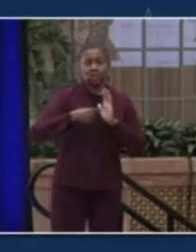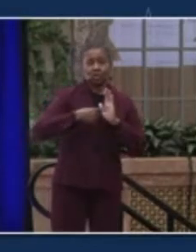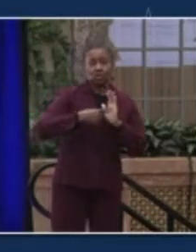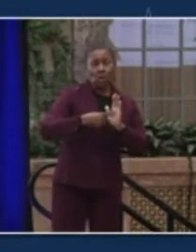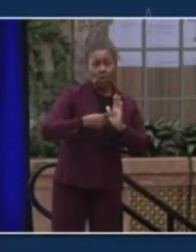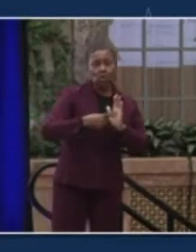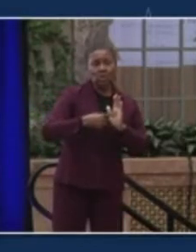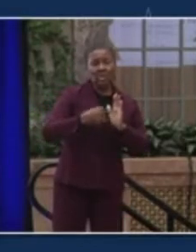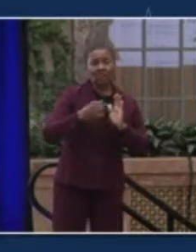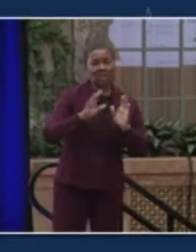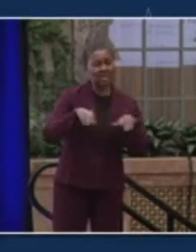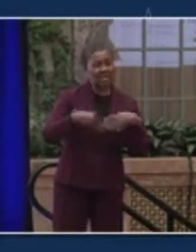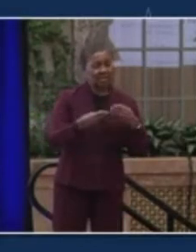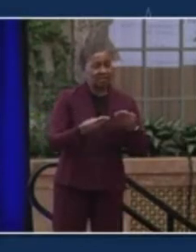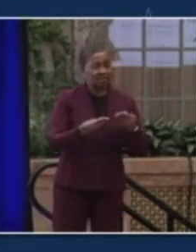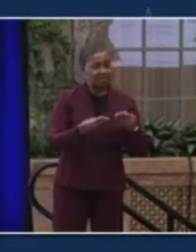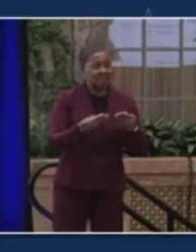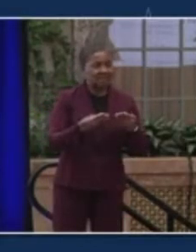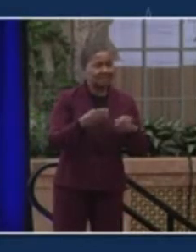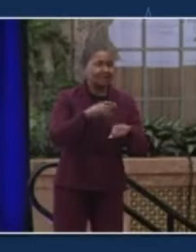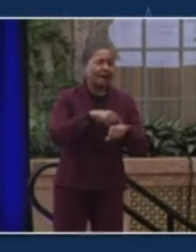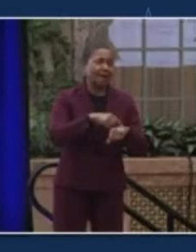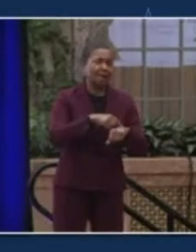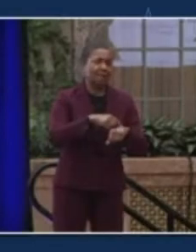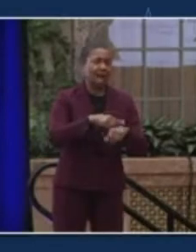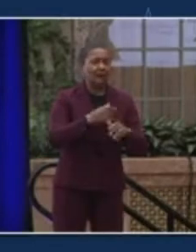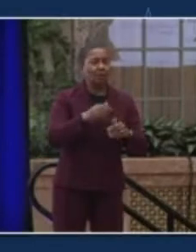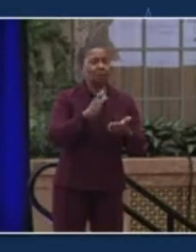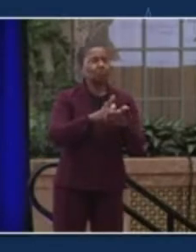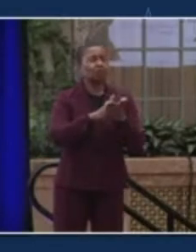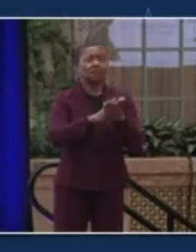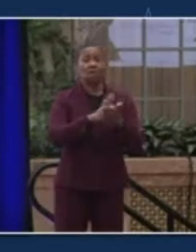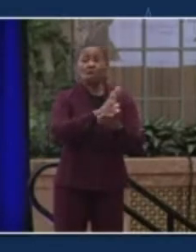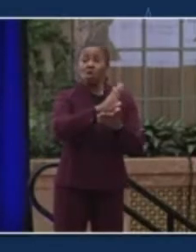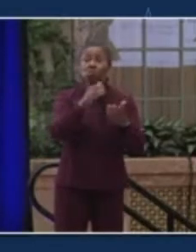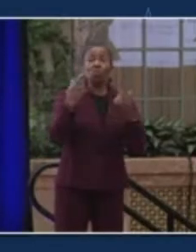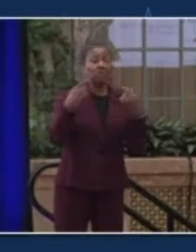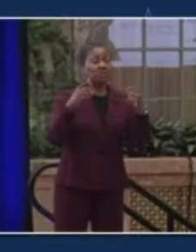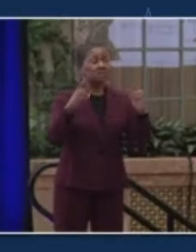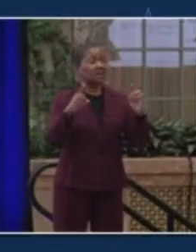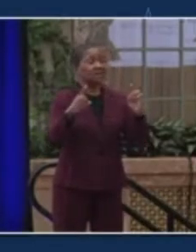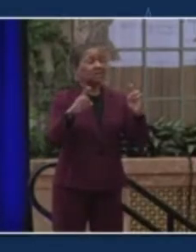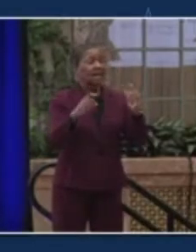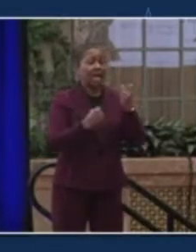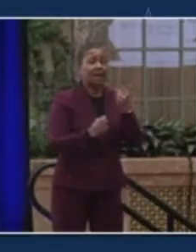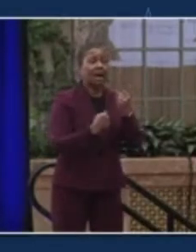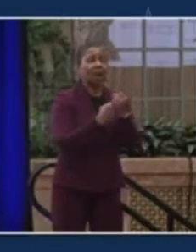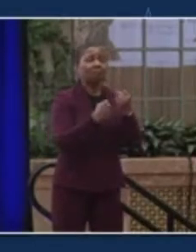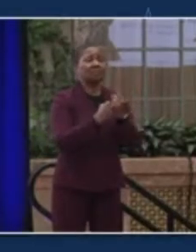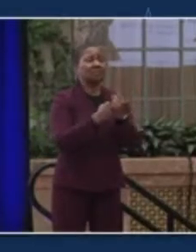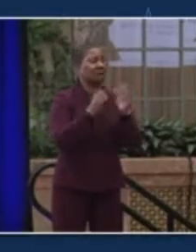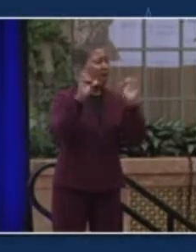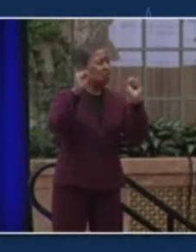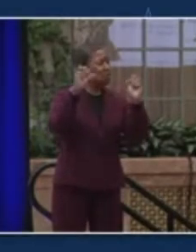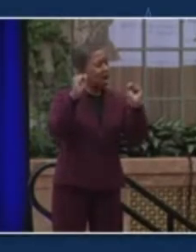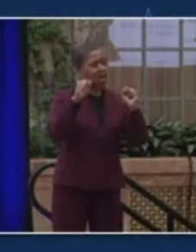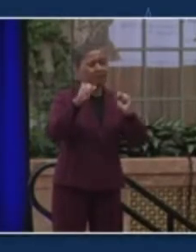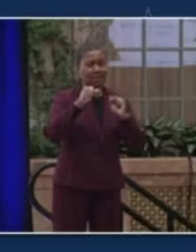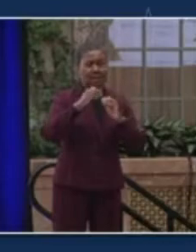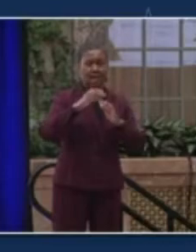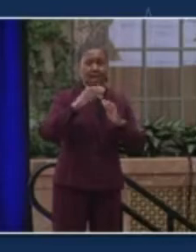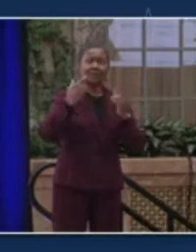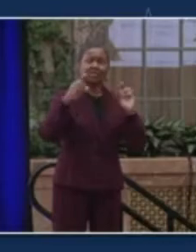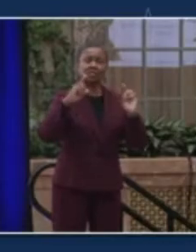as we give it a voice. And I want to commend your success in uplifting the remarkable achievements of